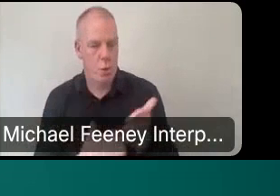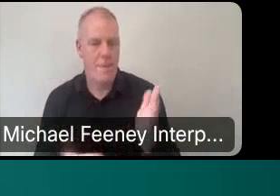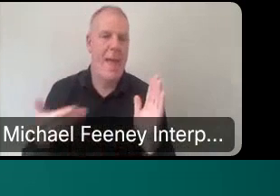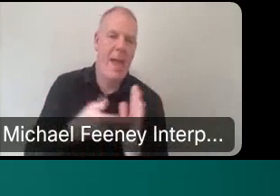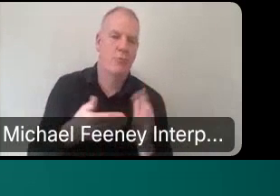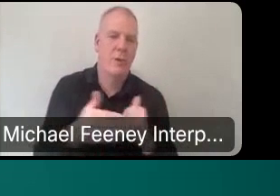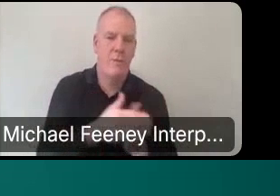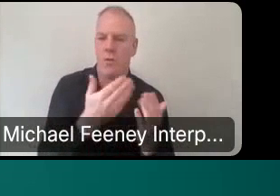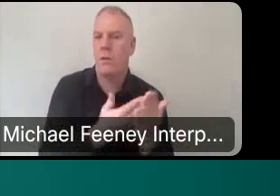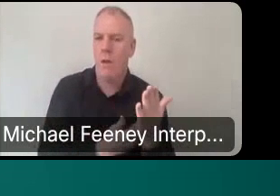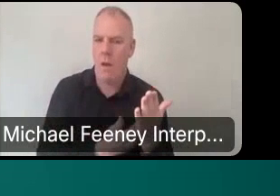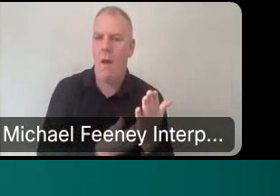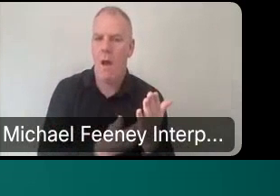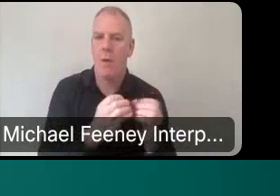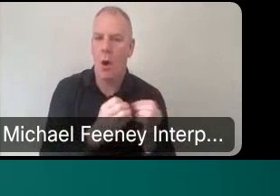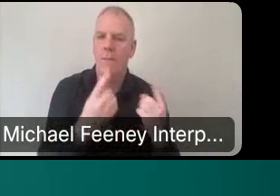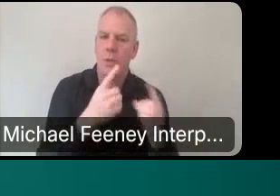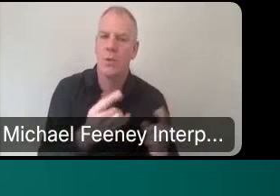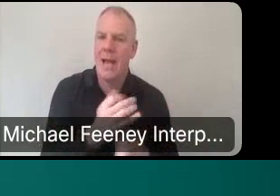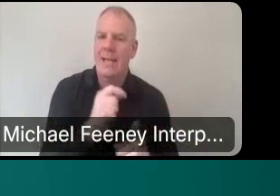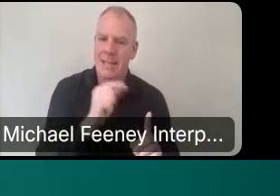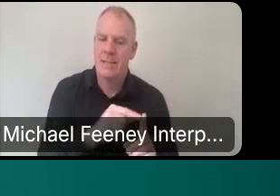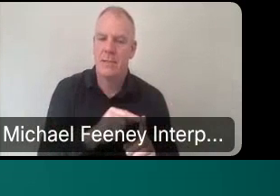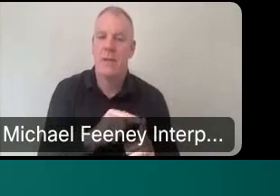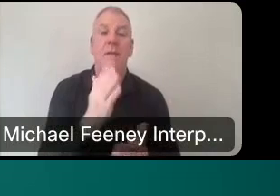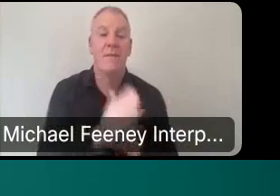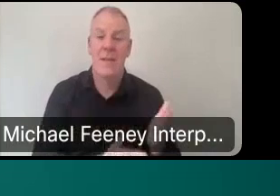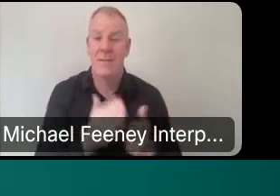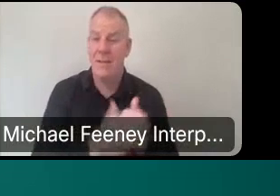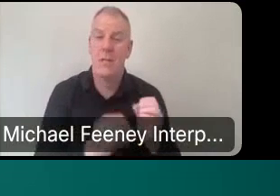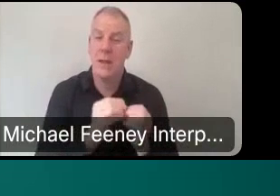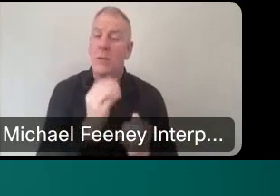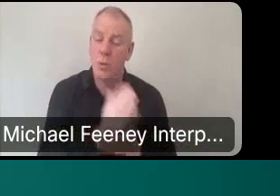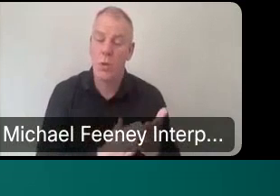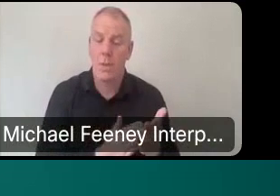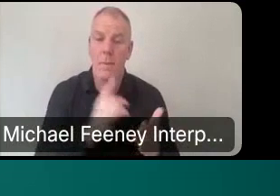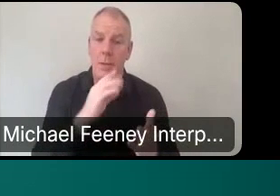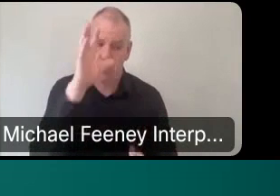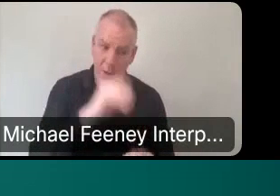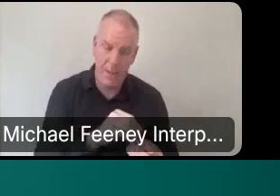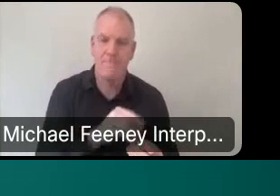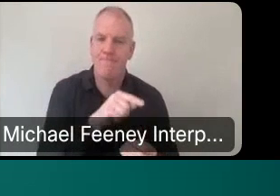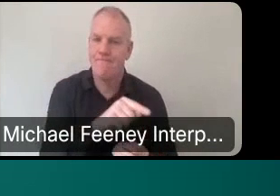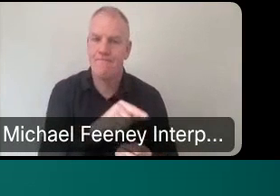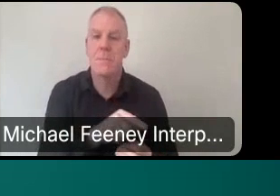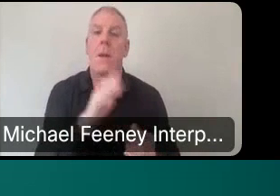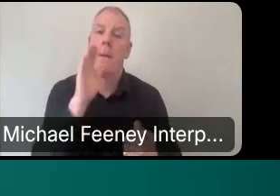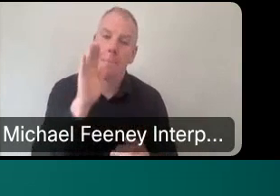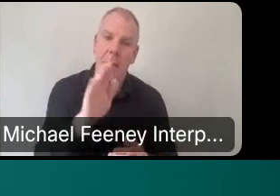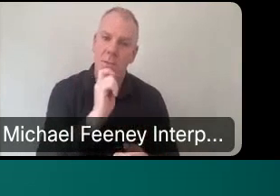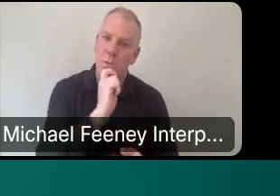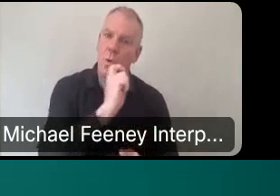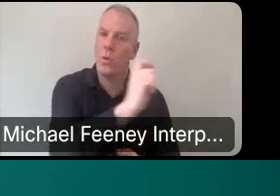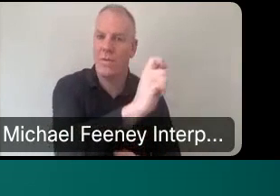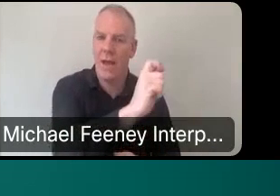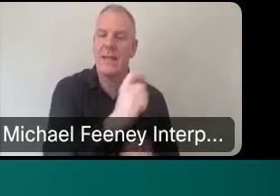requirements under the legislation as follows, and I've already highlighted them, but I think it's important just to bring them together for you now, that there is the requirement to